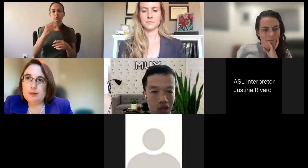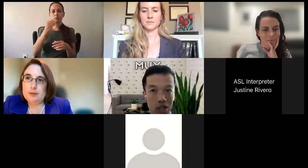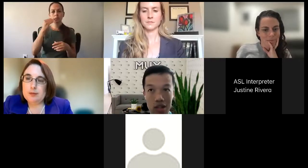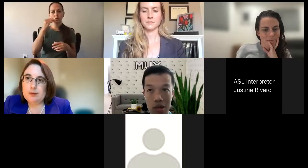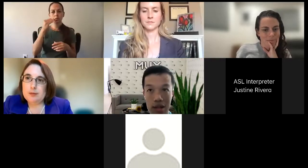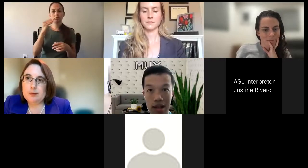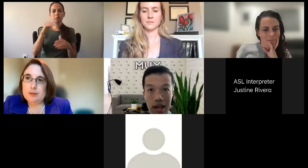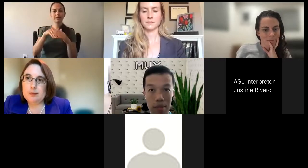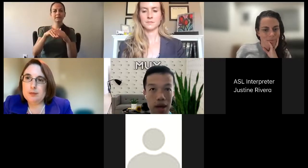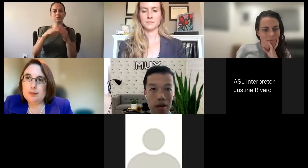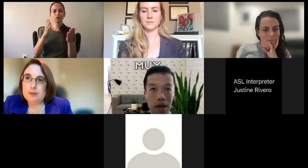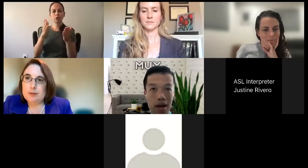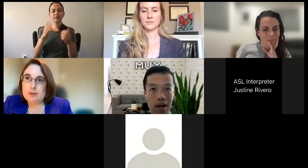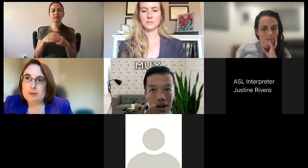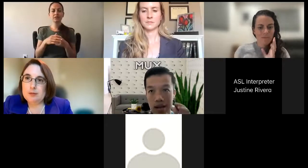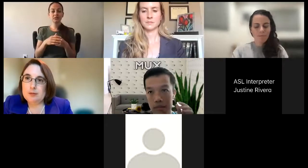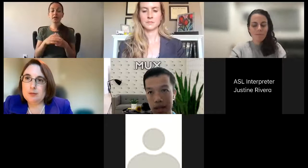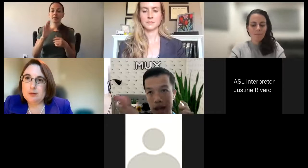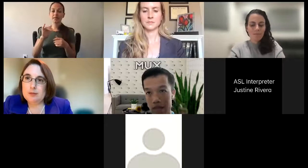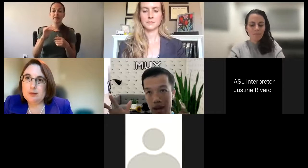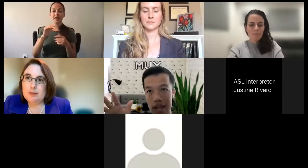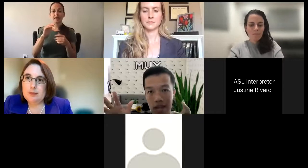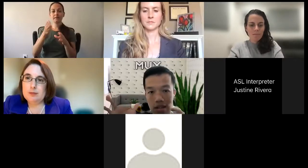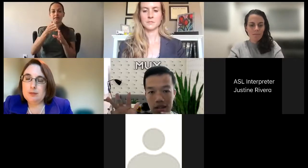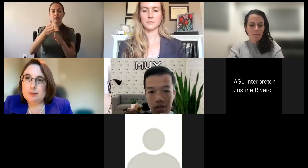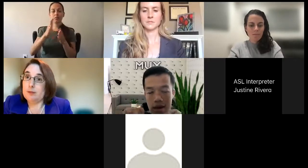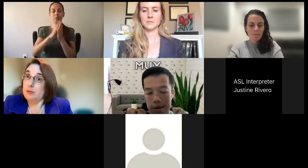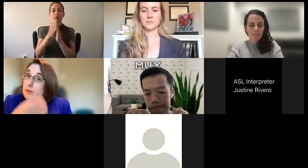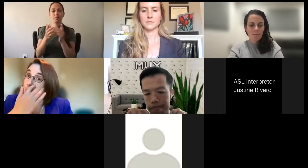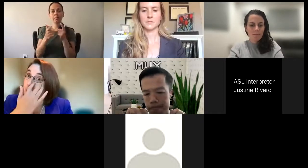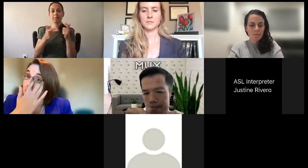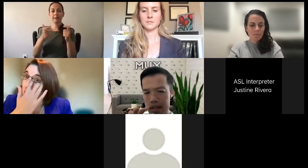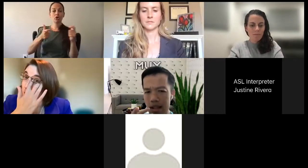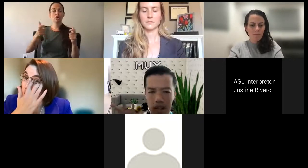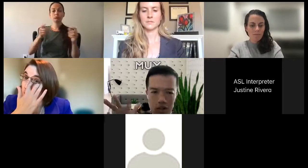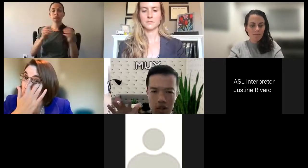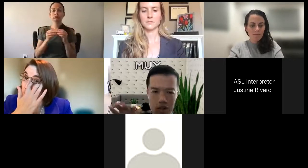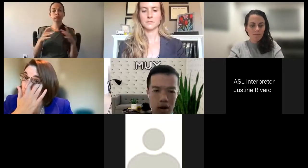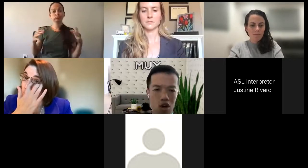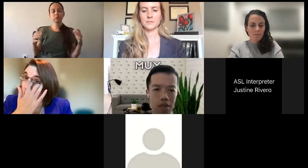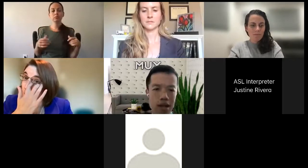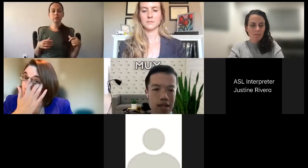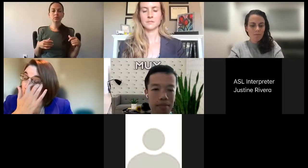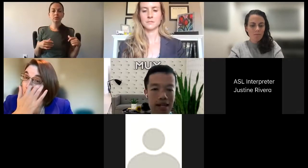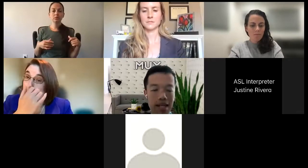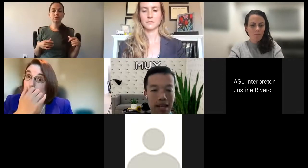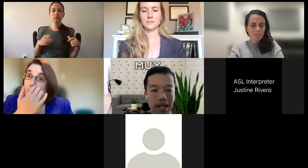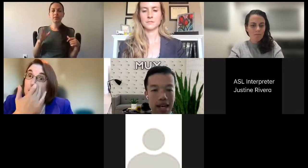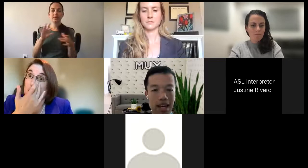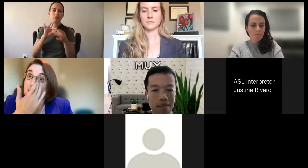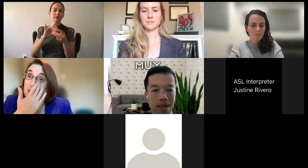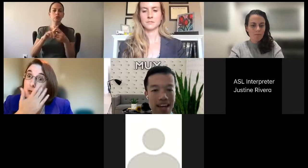really big industry that's only getting bigger and bigger, and kind of dovetails into like the smart home